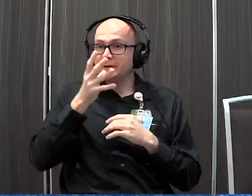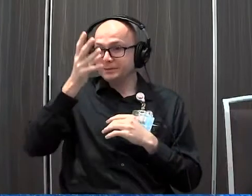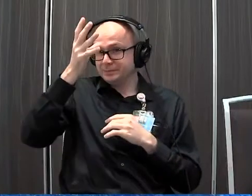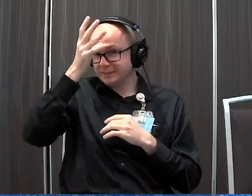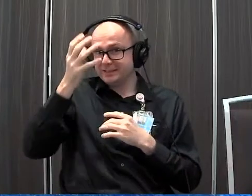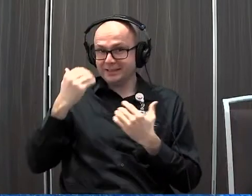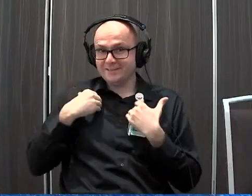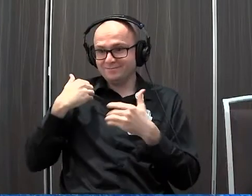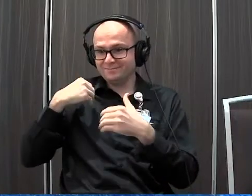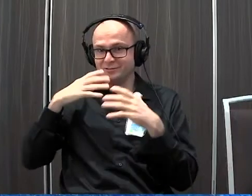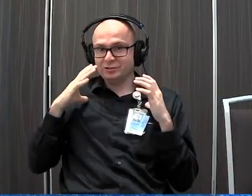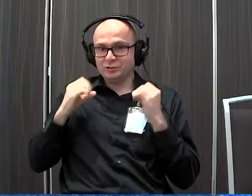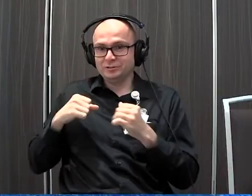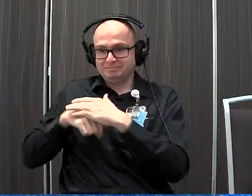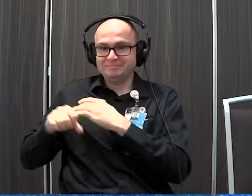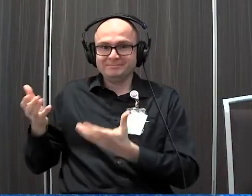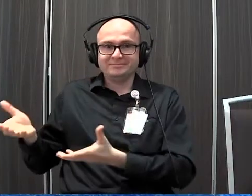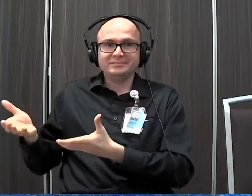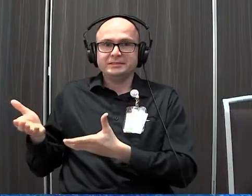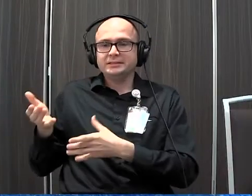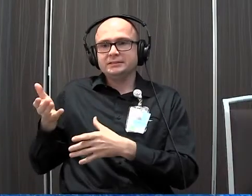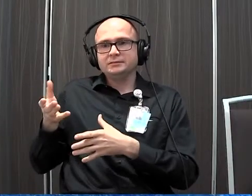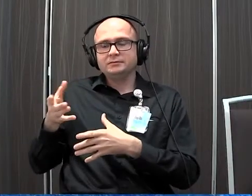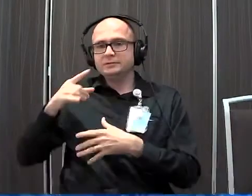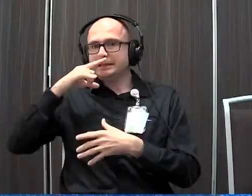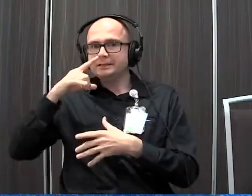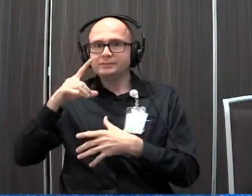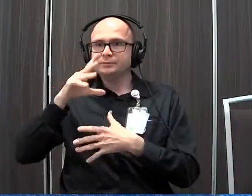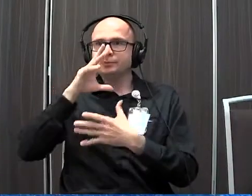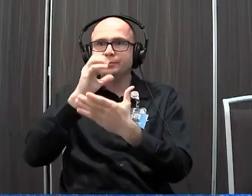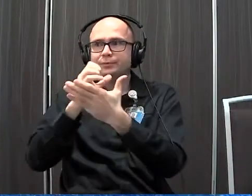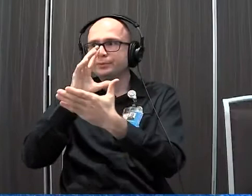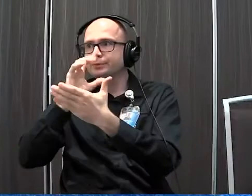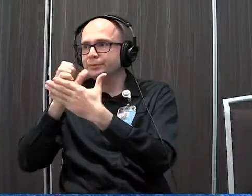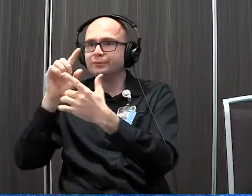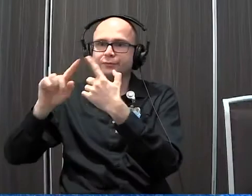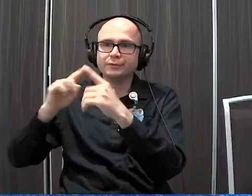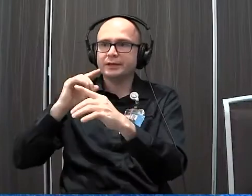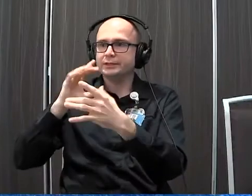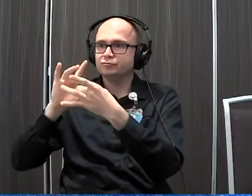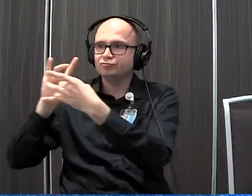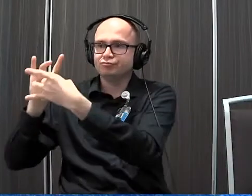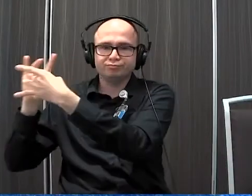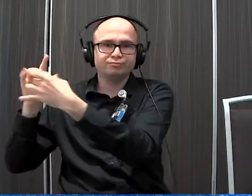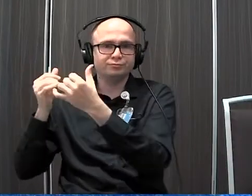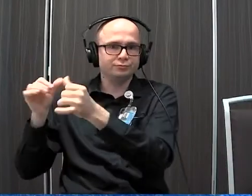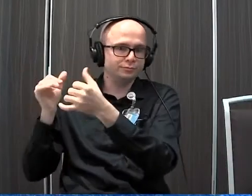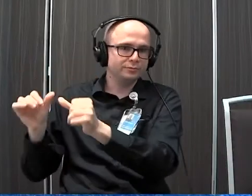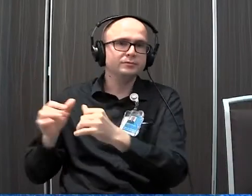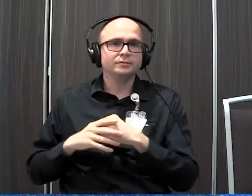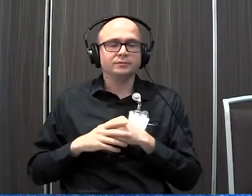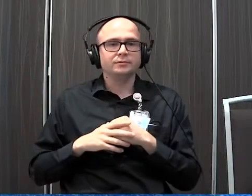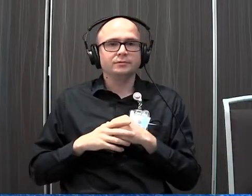you know that a lot of these kids are so interested in making friends, establishing social connections, and